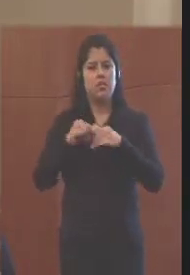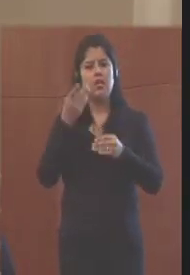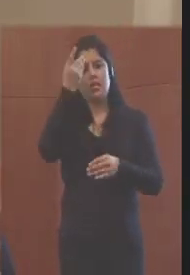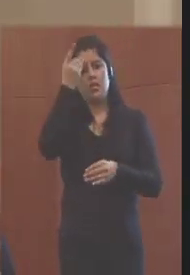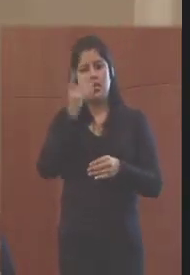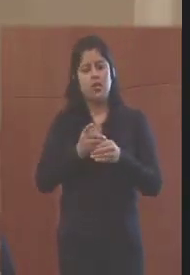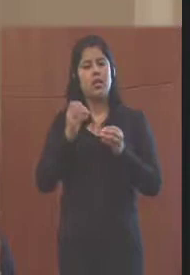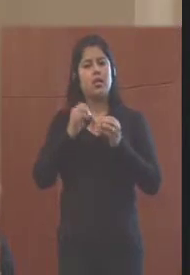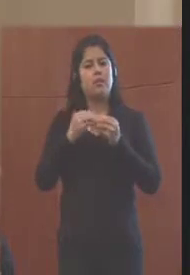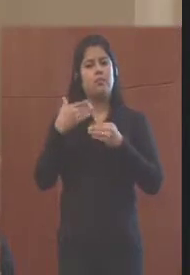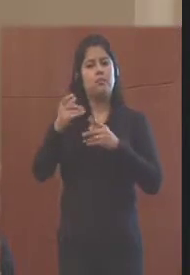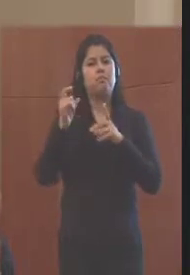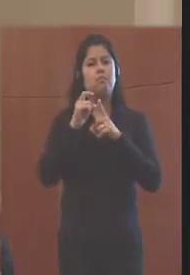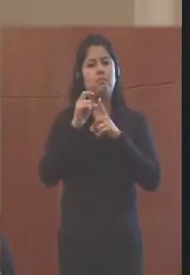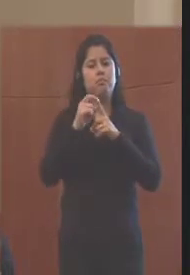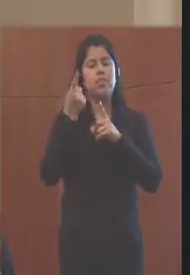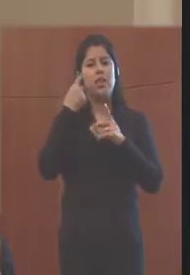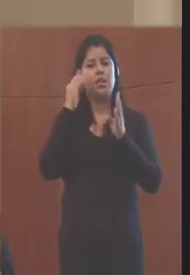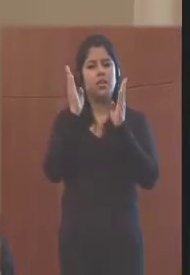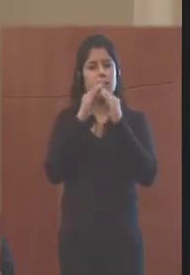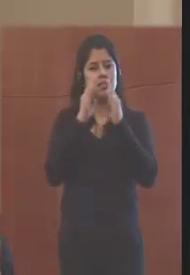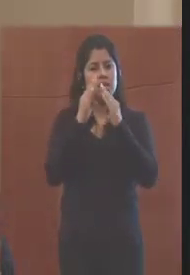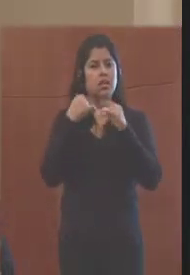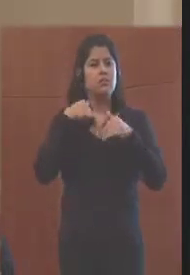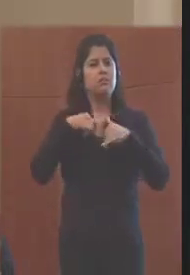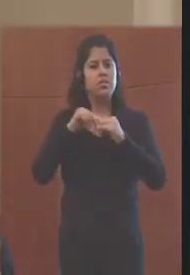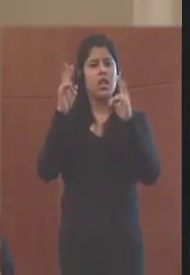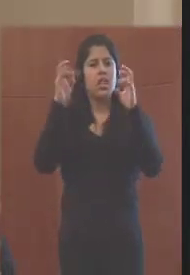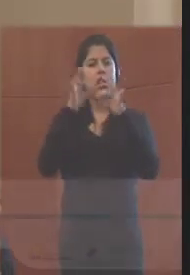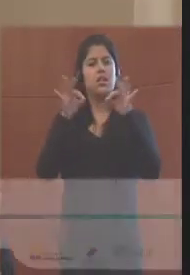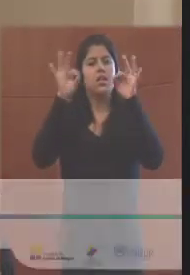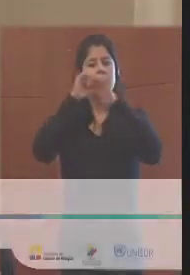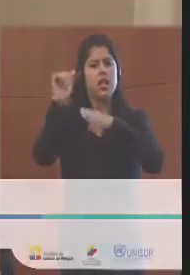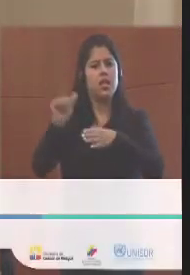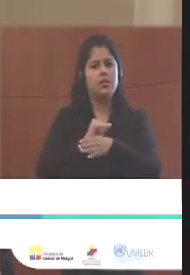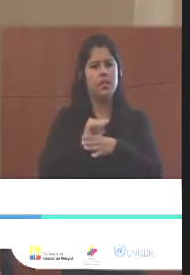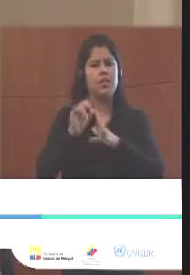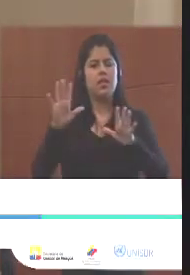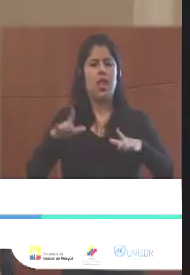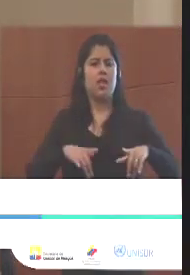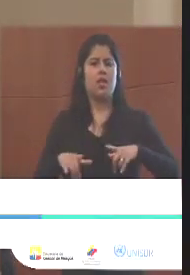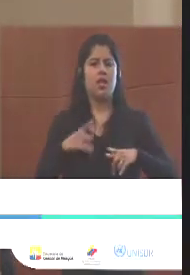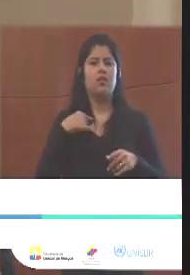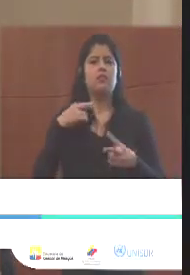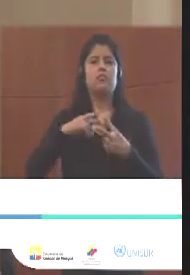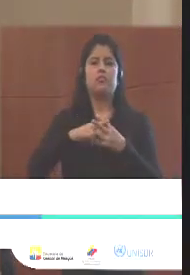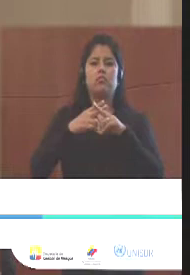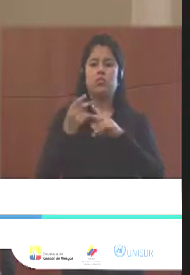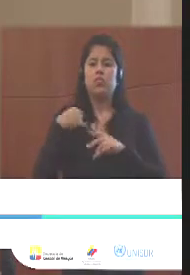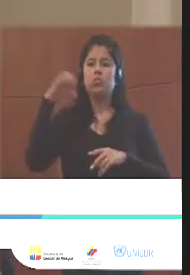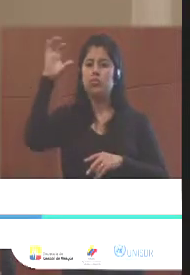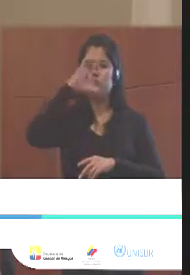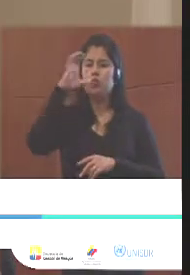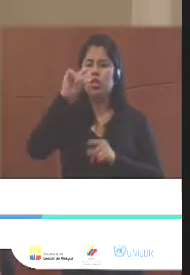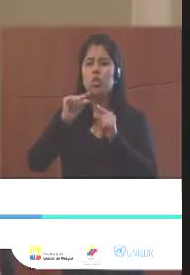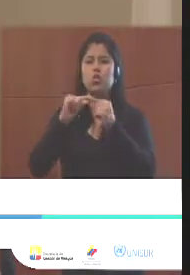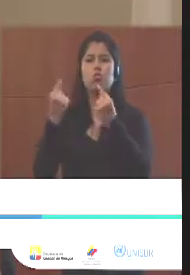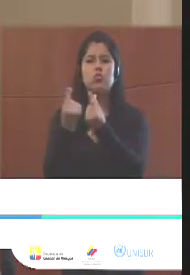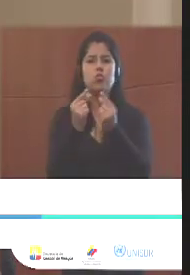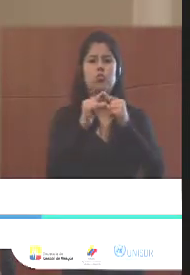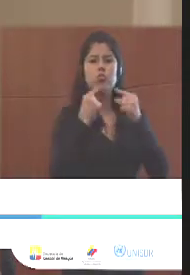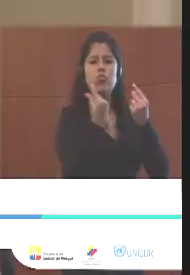move of and seminars, and seminars to actually things on the ground. And we started looking at groups that